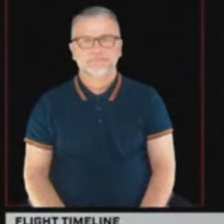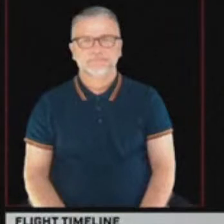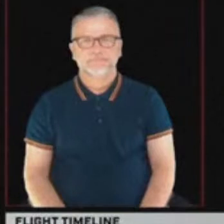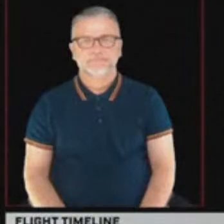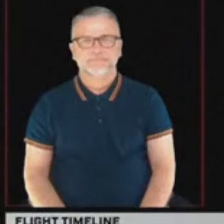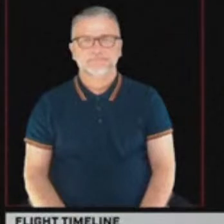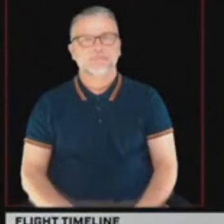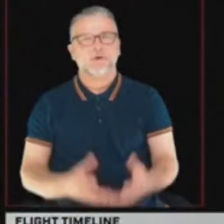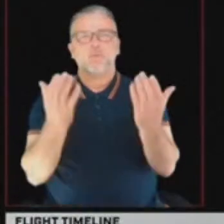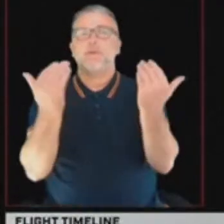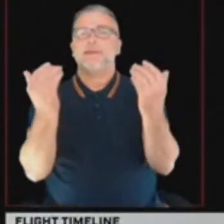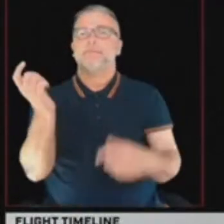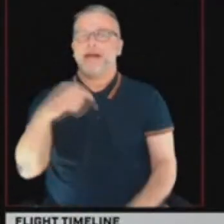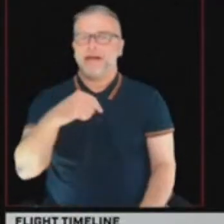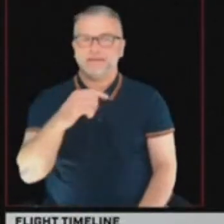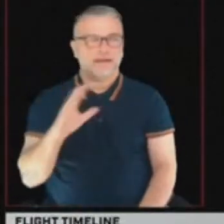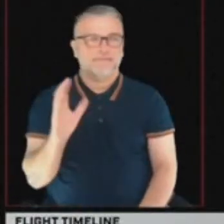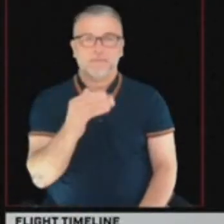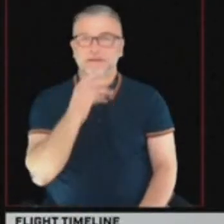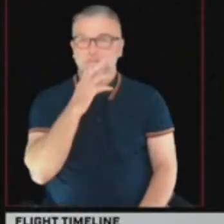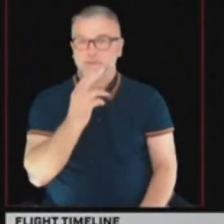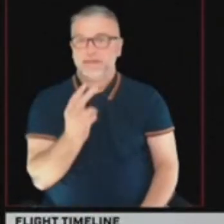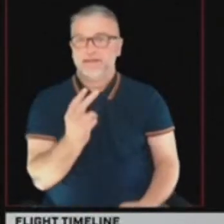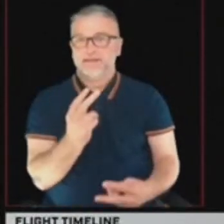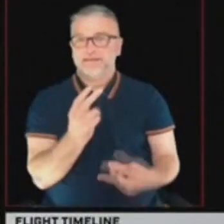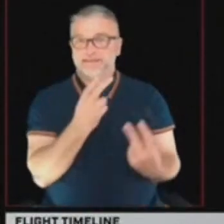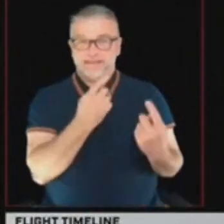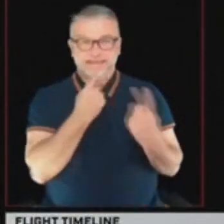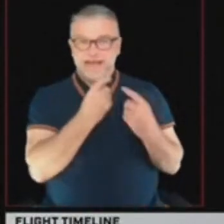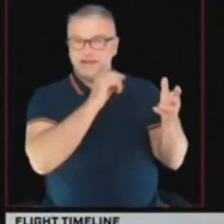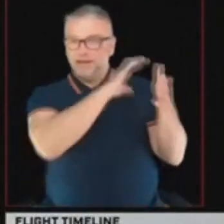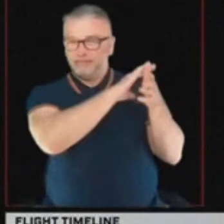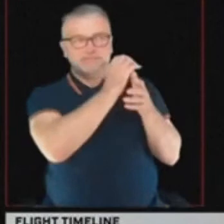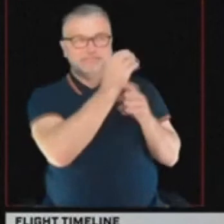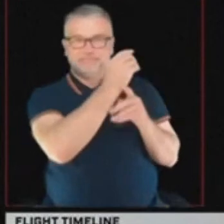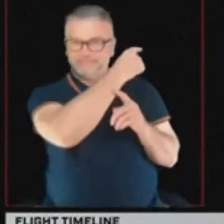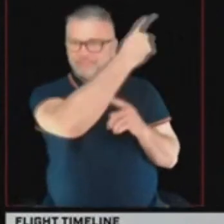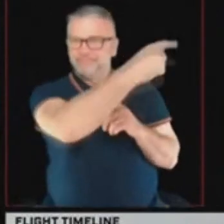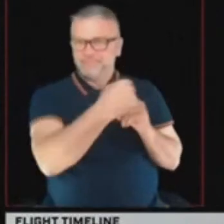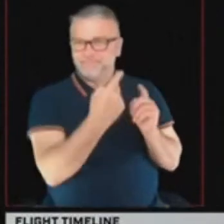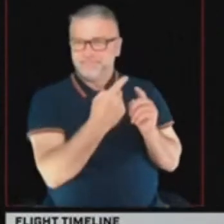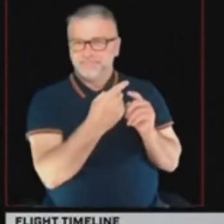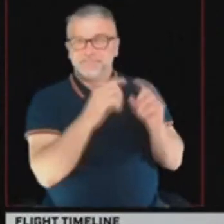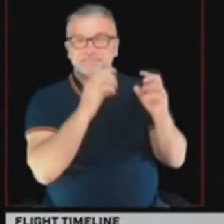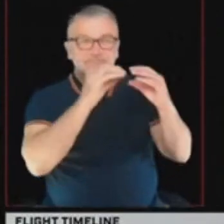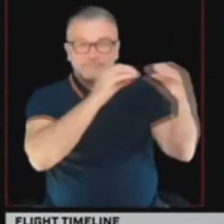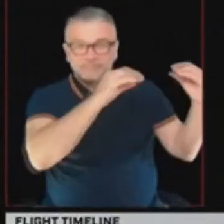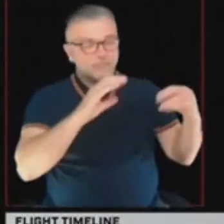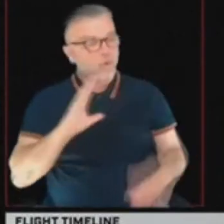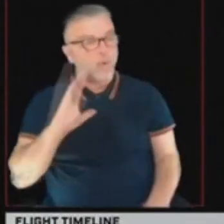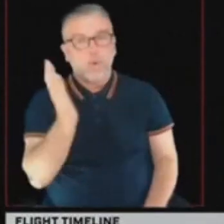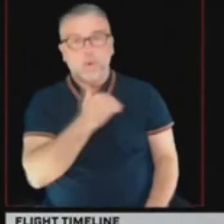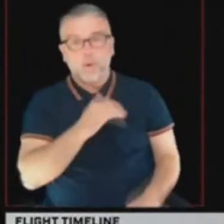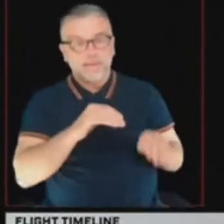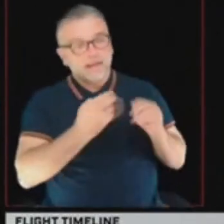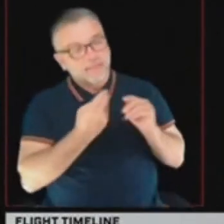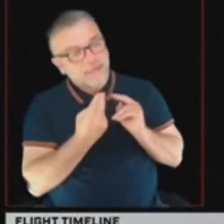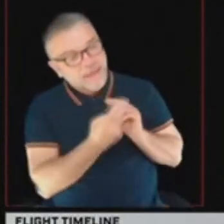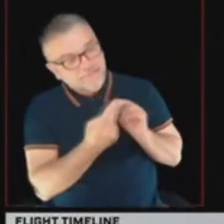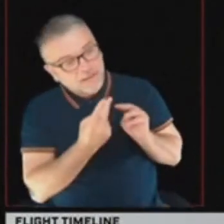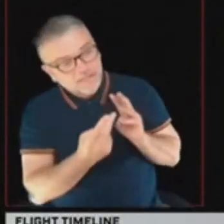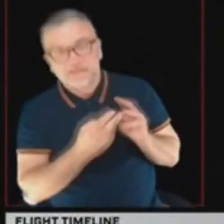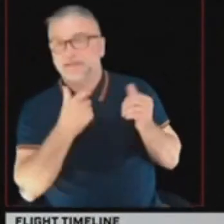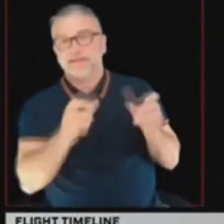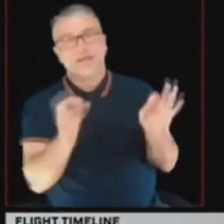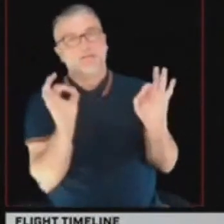Welcome back, everyone. As you can see from the data that we're just showing on our graphical user interface, all of our levels are still nominal. We're watching, as